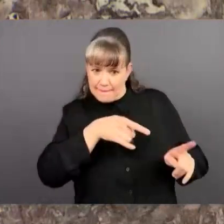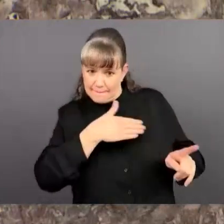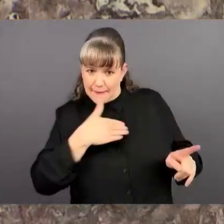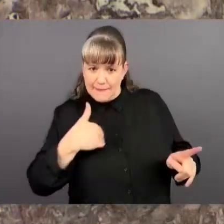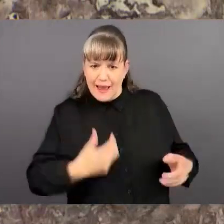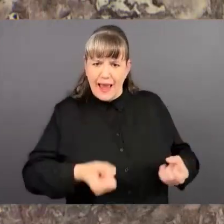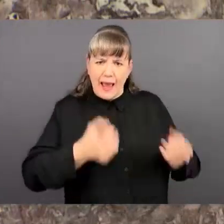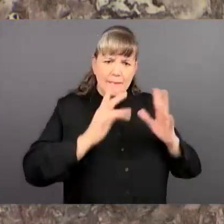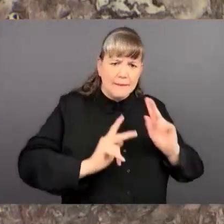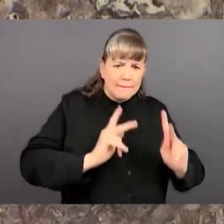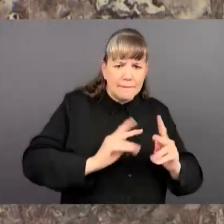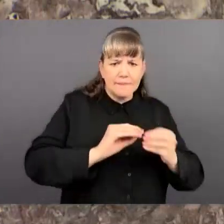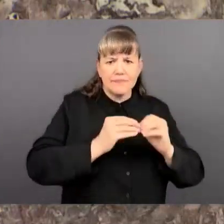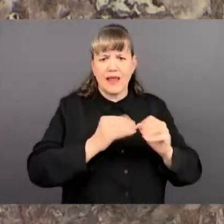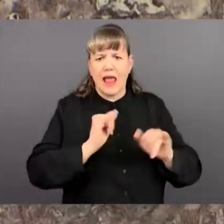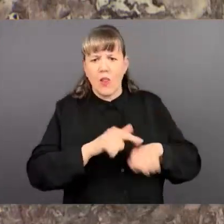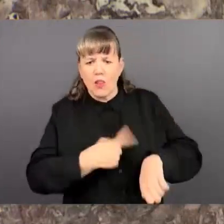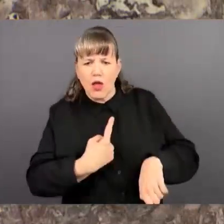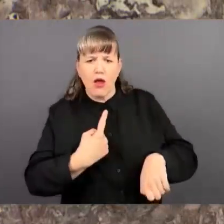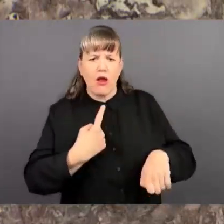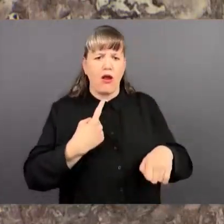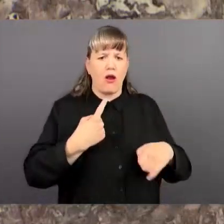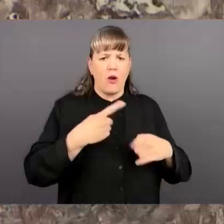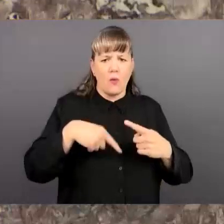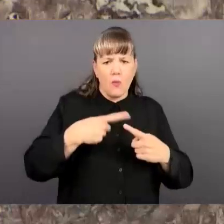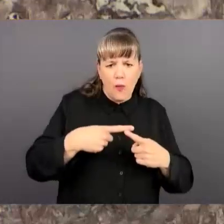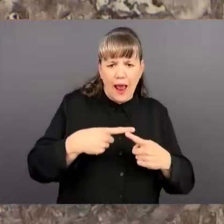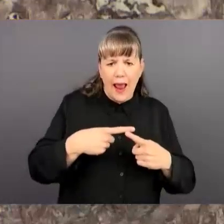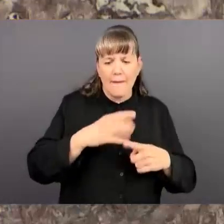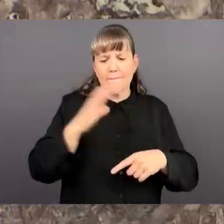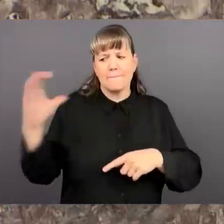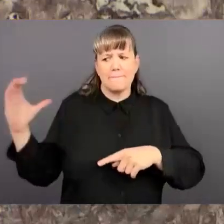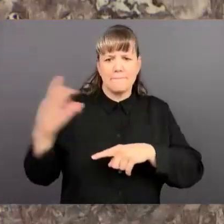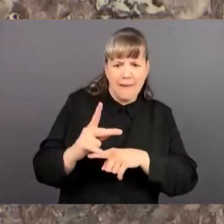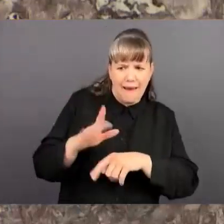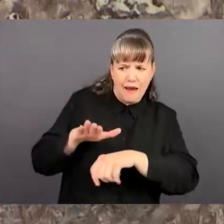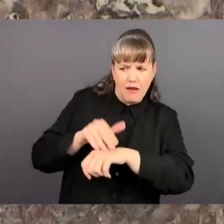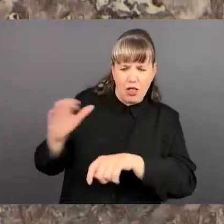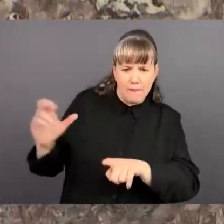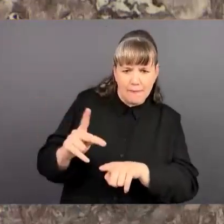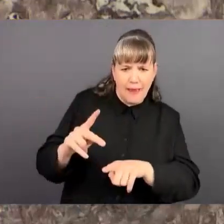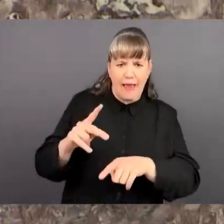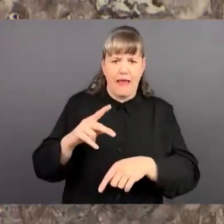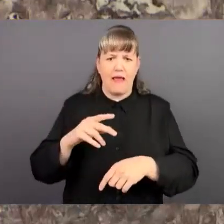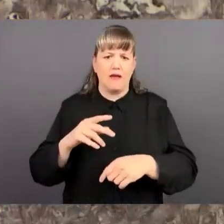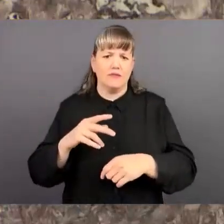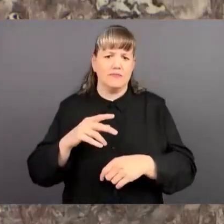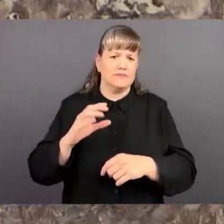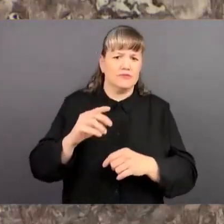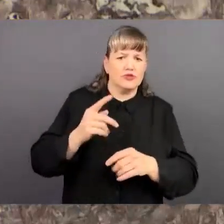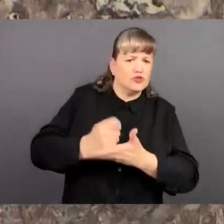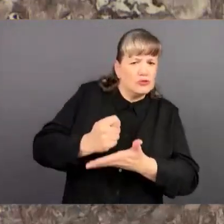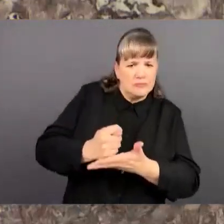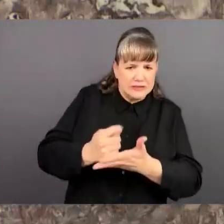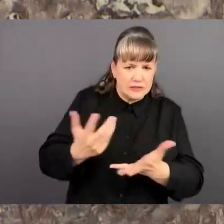are recalled to involuntary care early. Mr. Speaker, we are going to continue to build out a seamless system